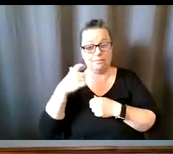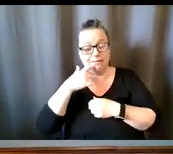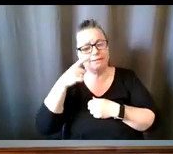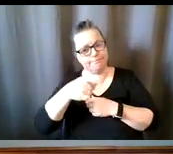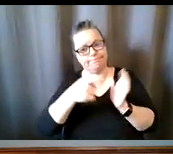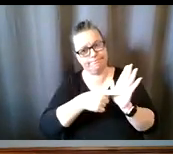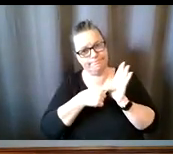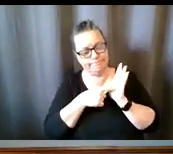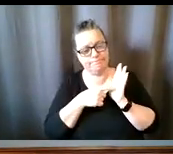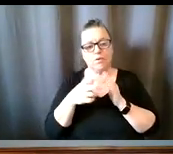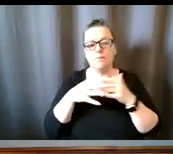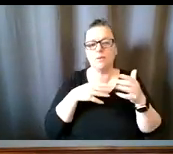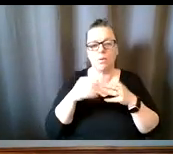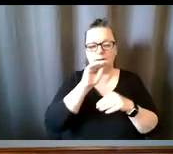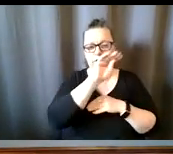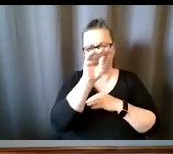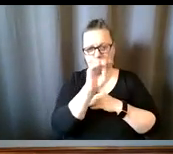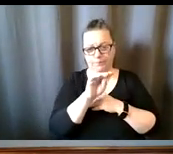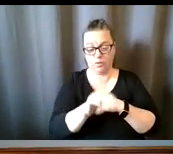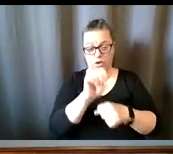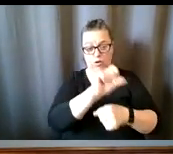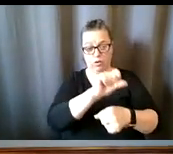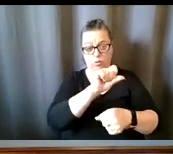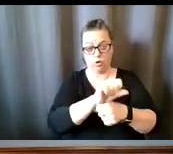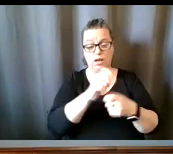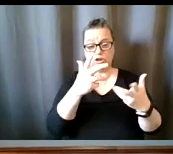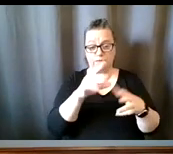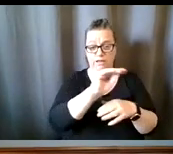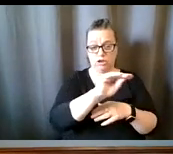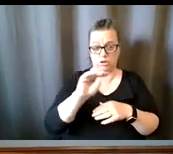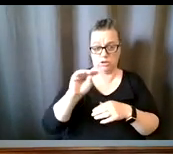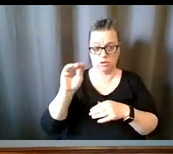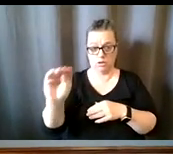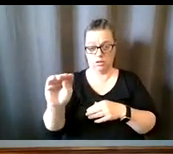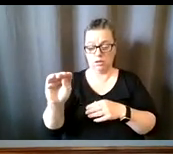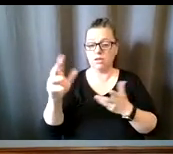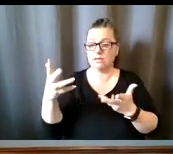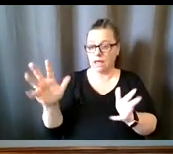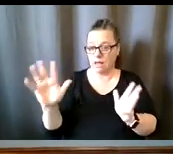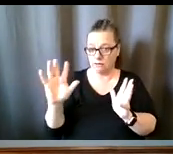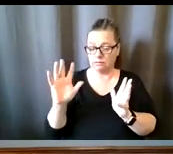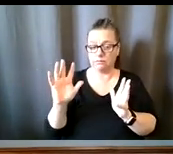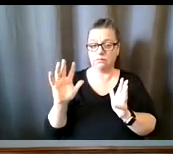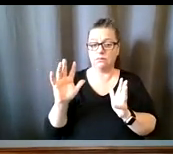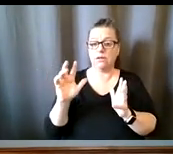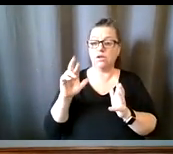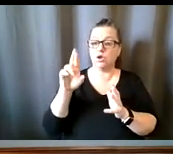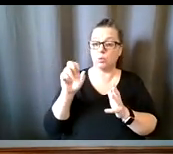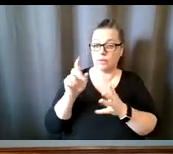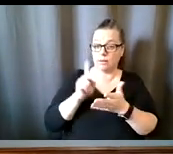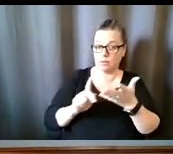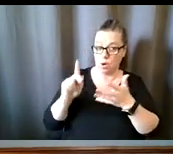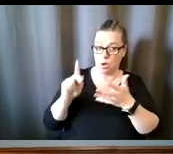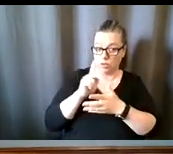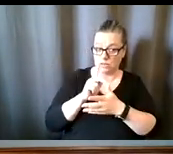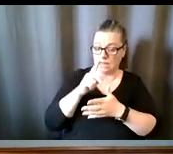done. Whatever it is, you put those in there, you work on it. And as you complete it, you move it over into the done section. You reprioritize